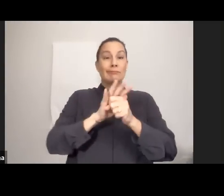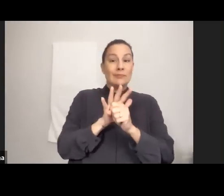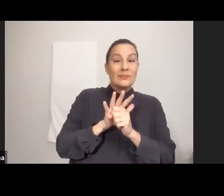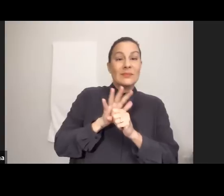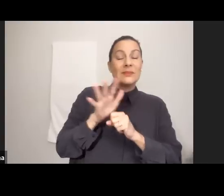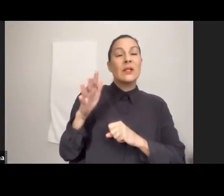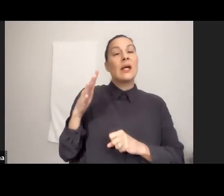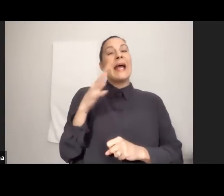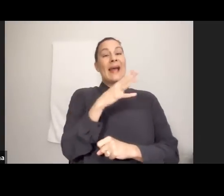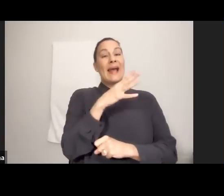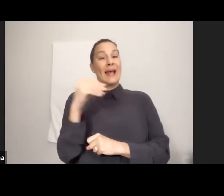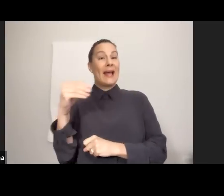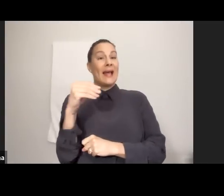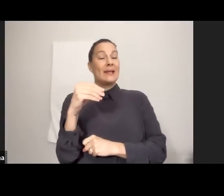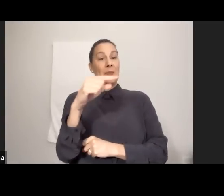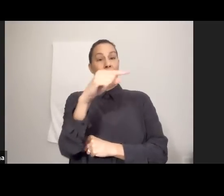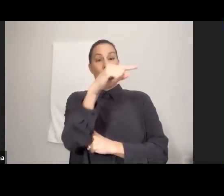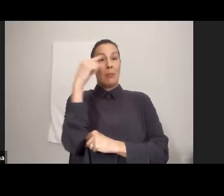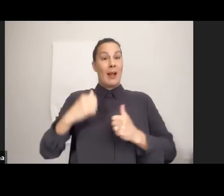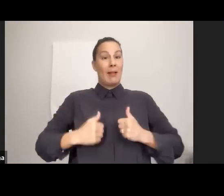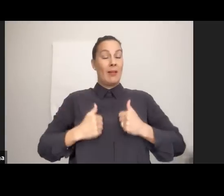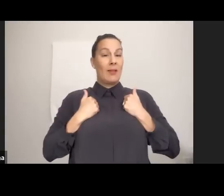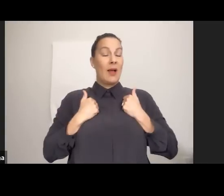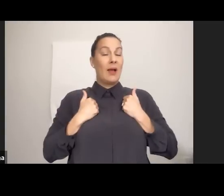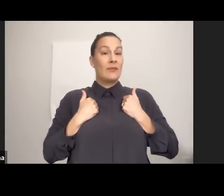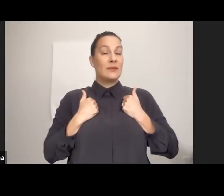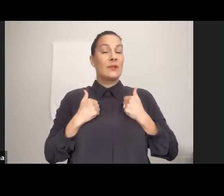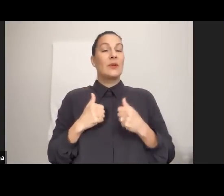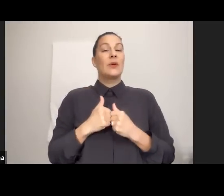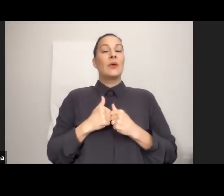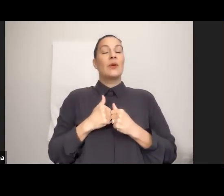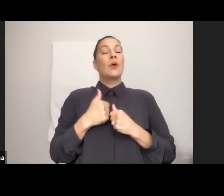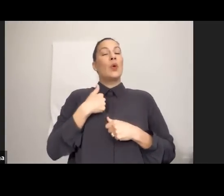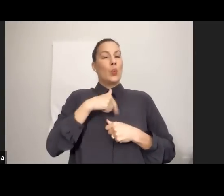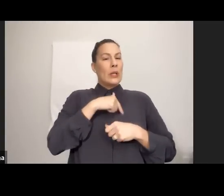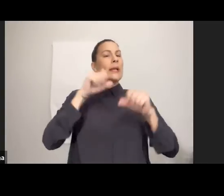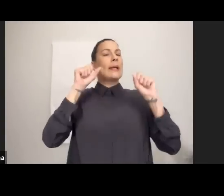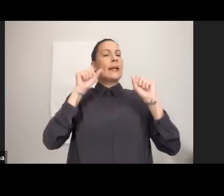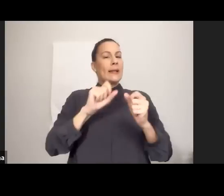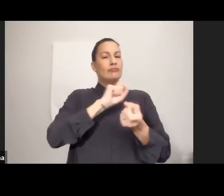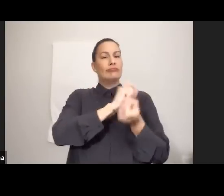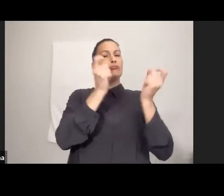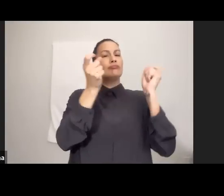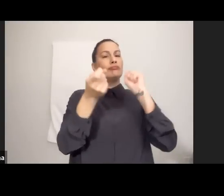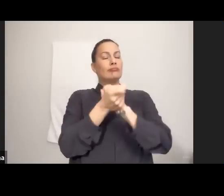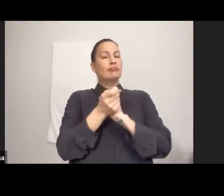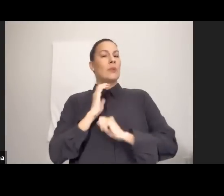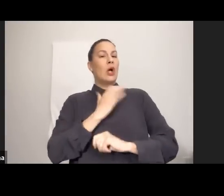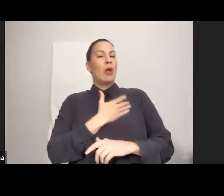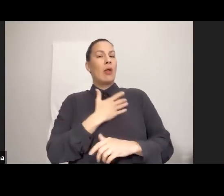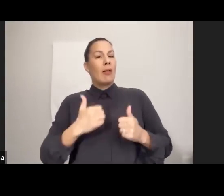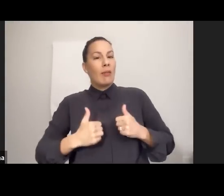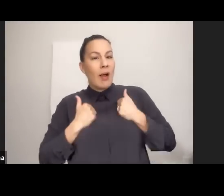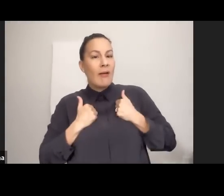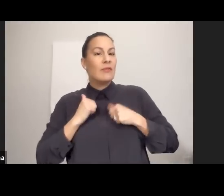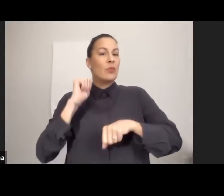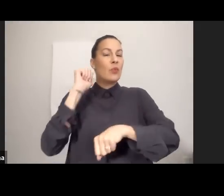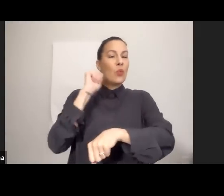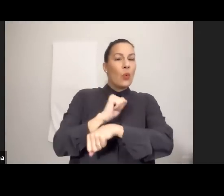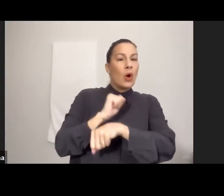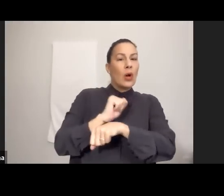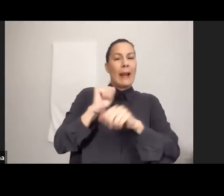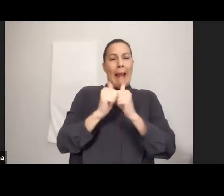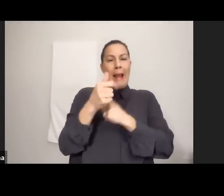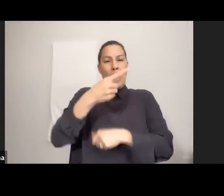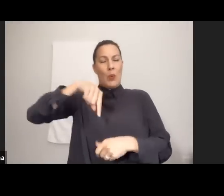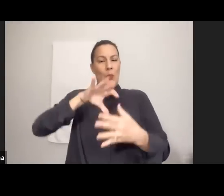have an opportunity to dramatically transform the way that we live, work, and relate to each other. Now there's massive